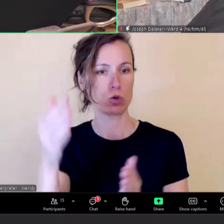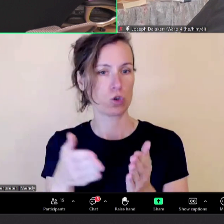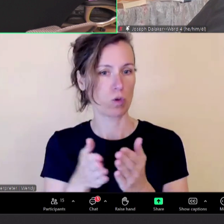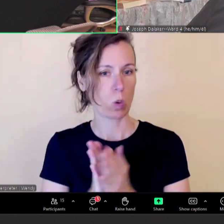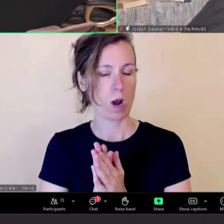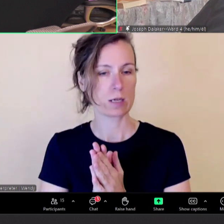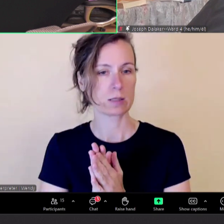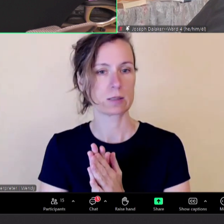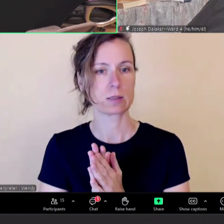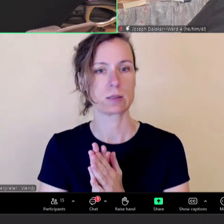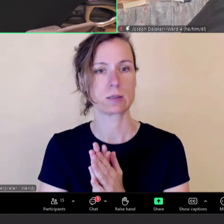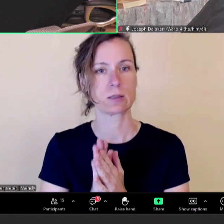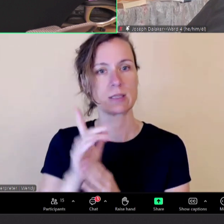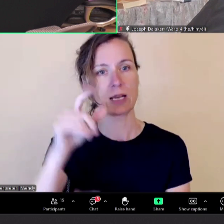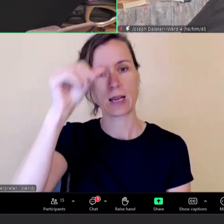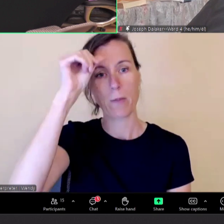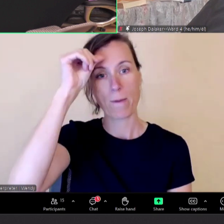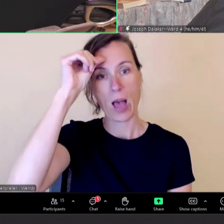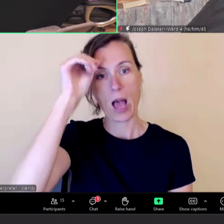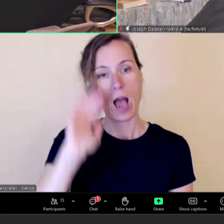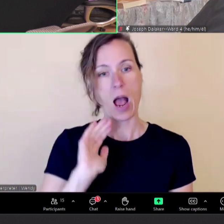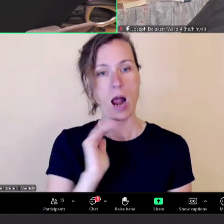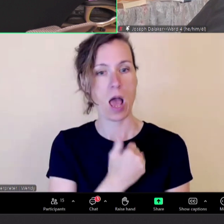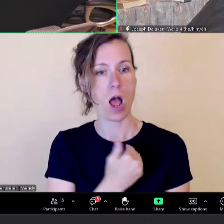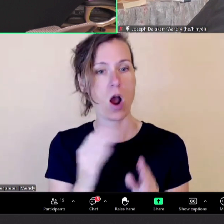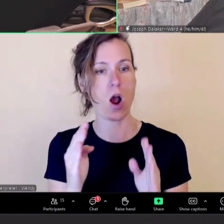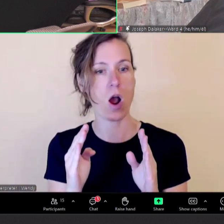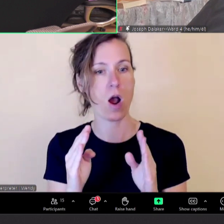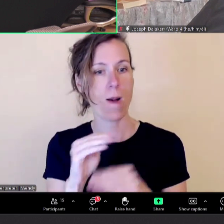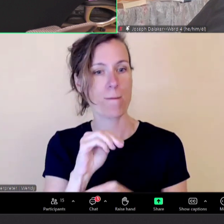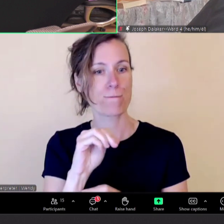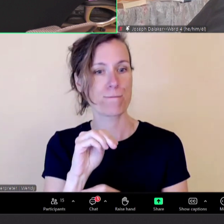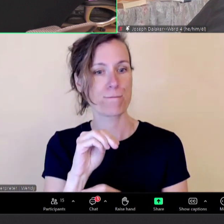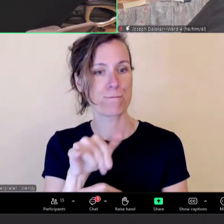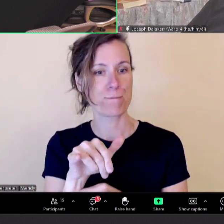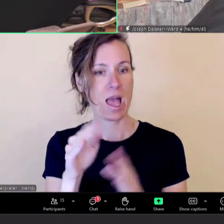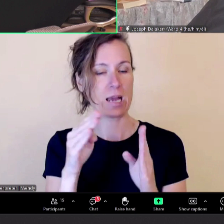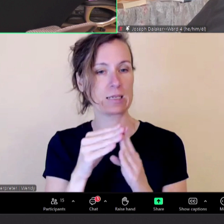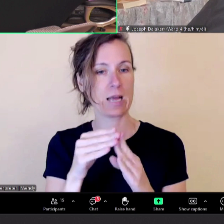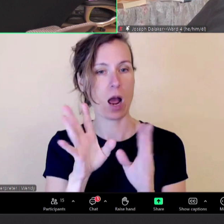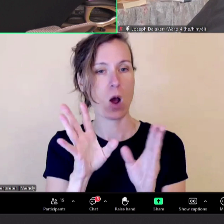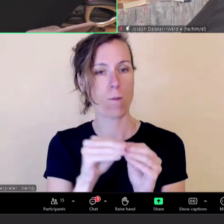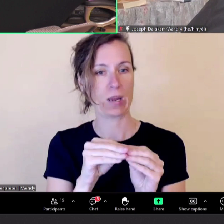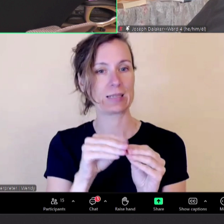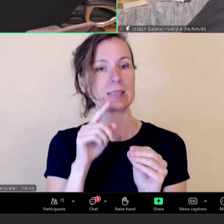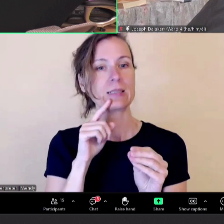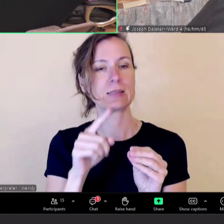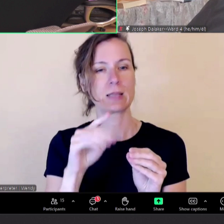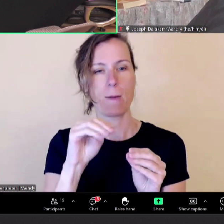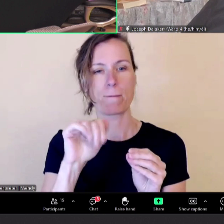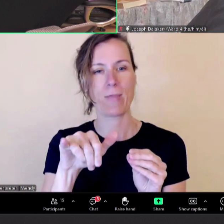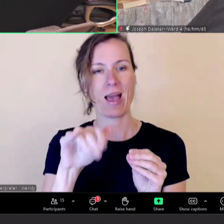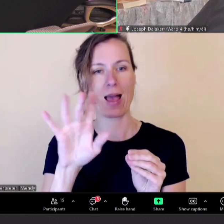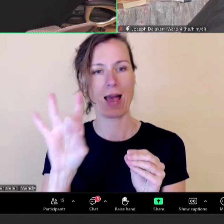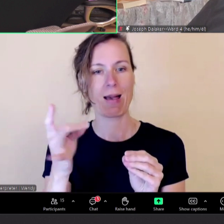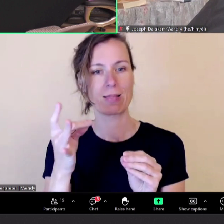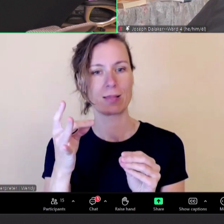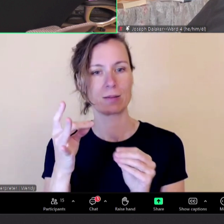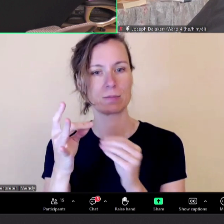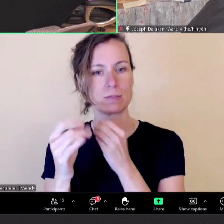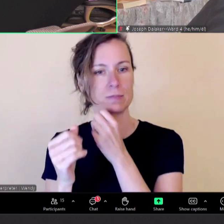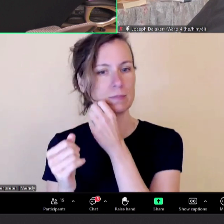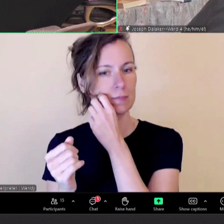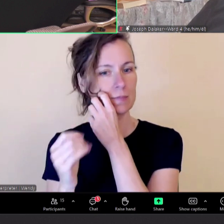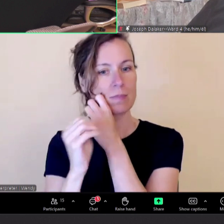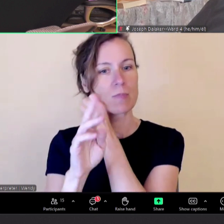in mind that our Maytown meeting is May 8th. Mr. Galloway, is that the swear? That's